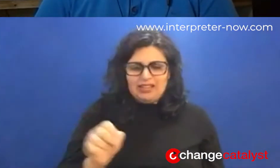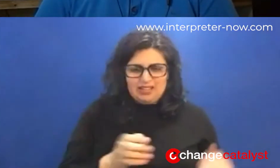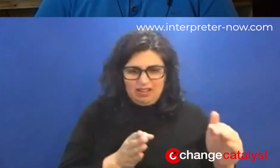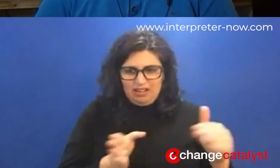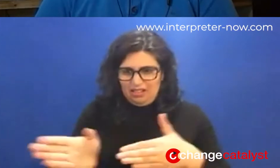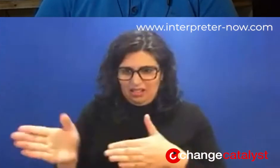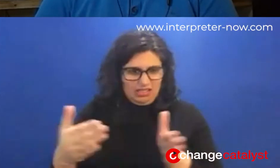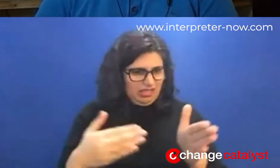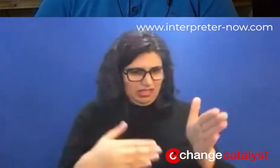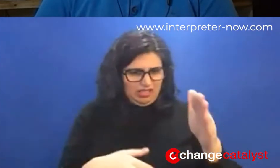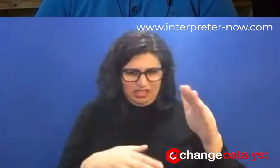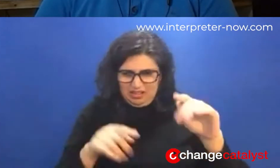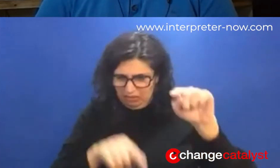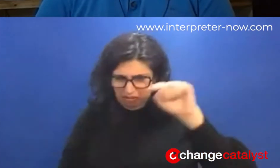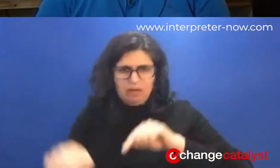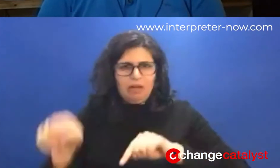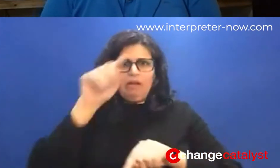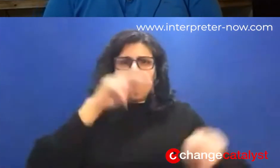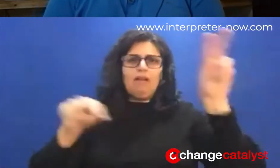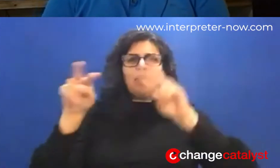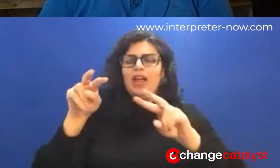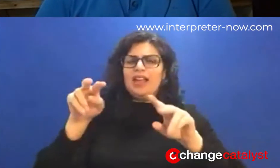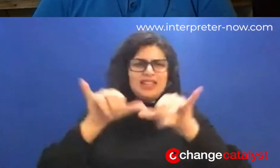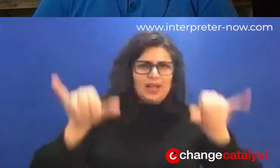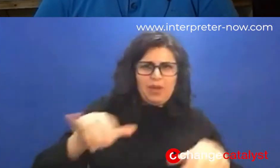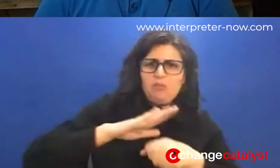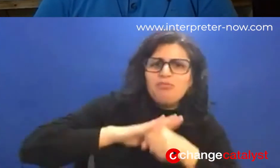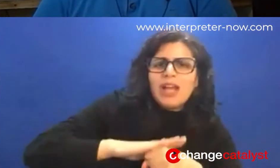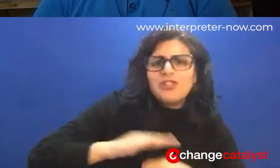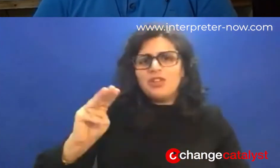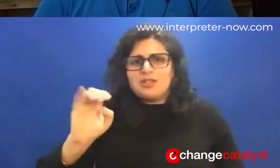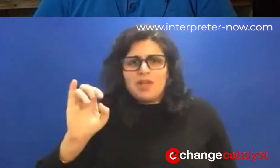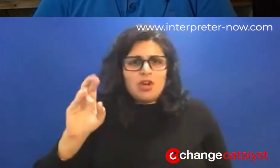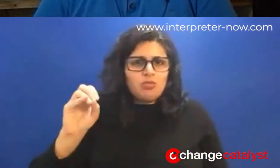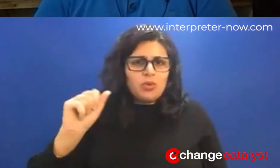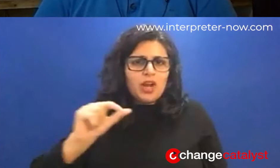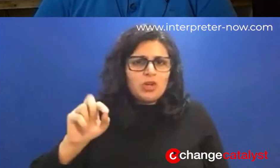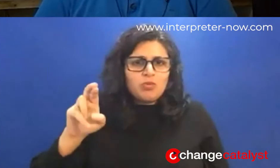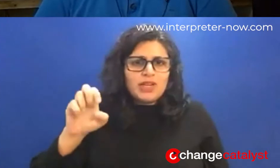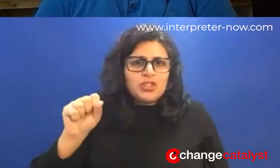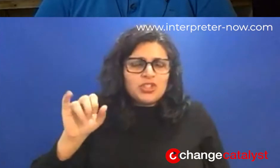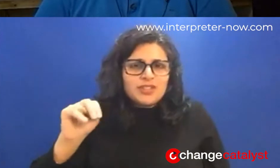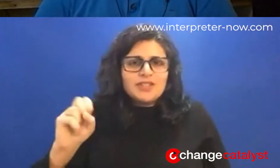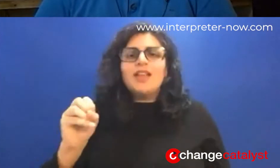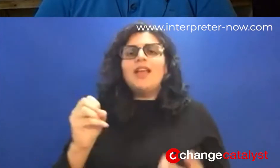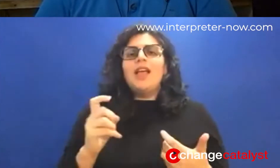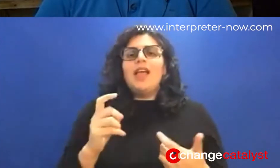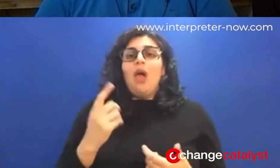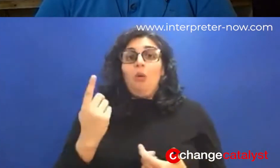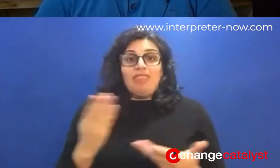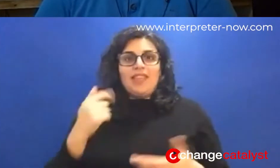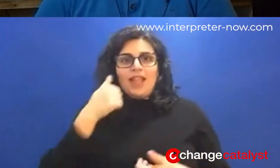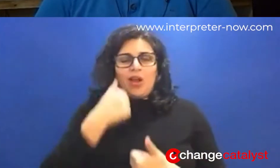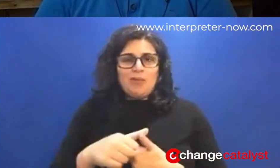and microaggressions. And one of the things I remember early in my career, folks who were